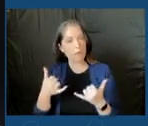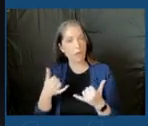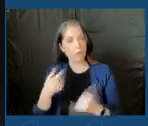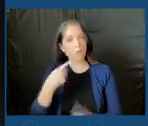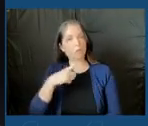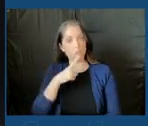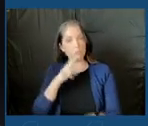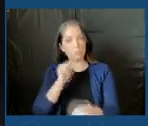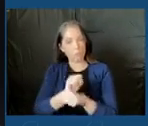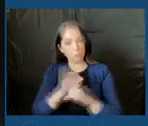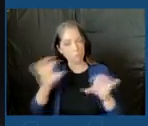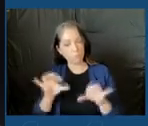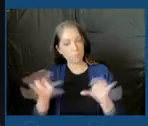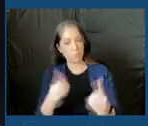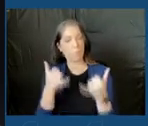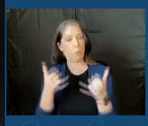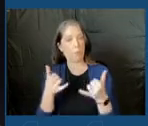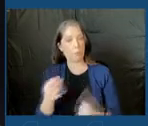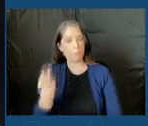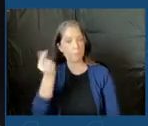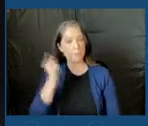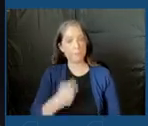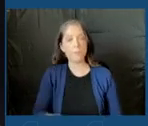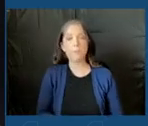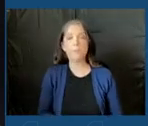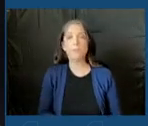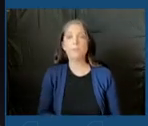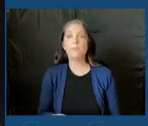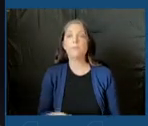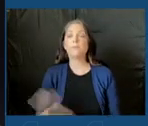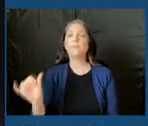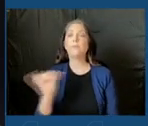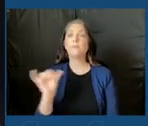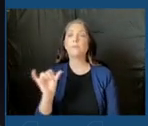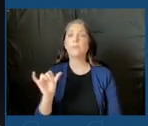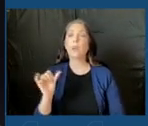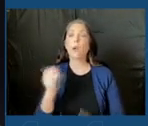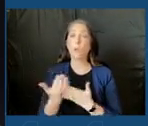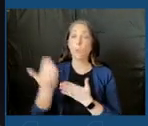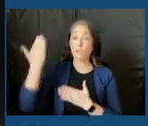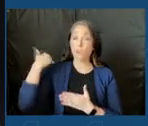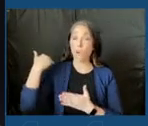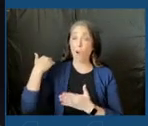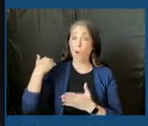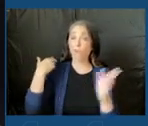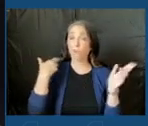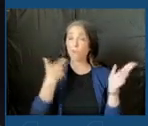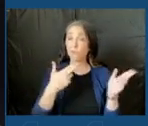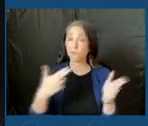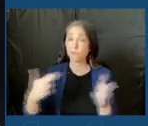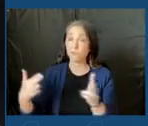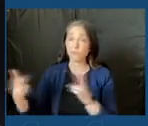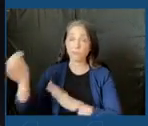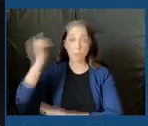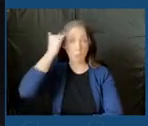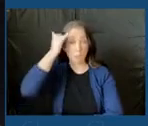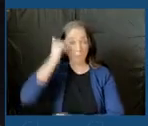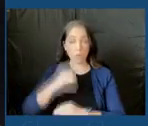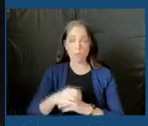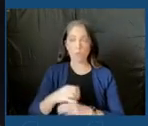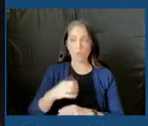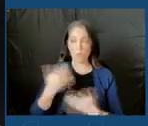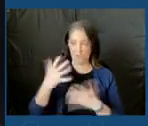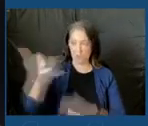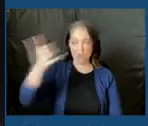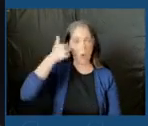away. Just like when we had the mass shooting in Buffalo. She called me and said, I'm getting ready to